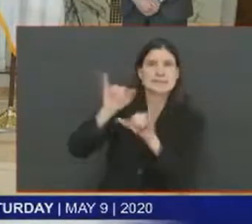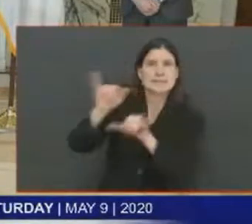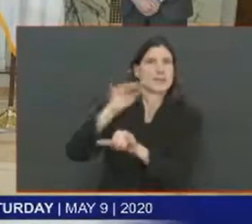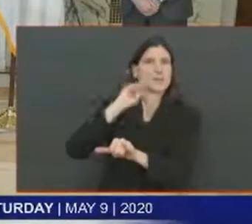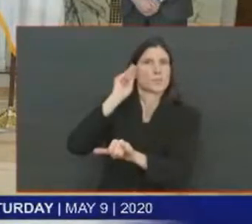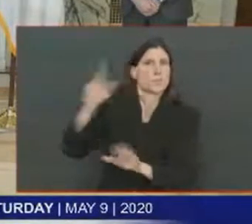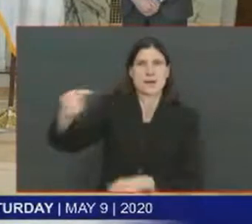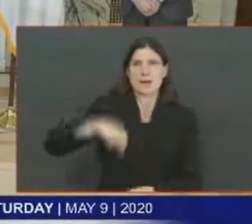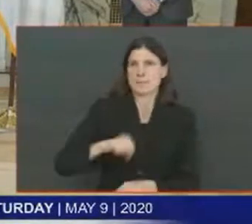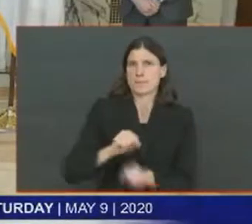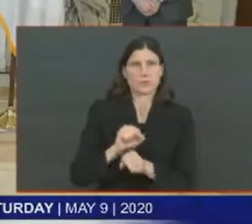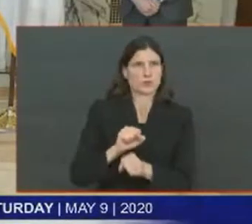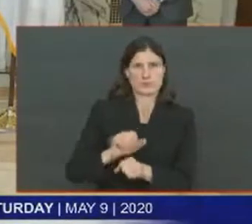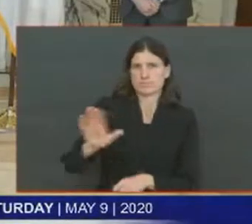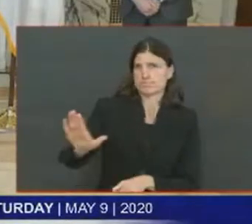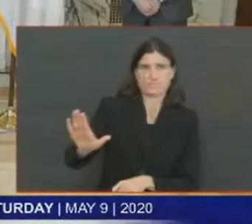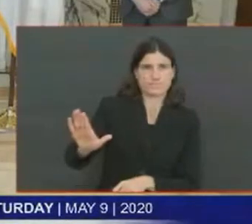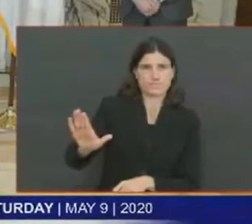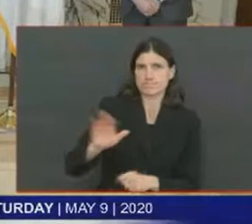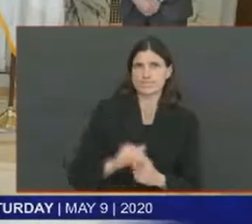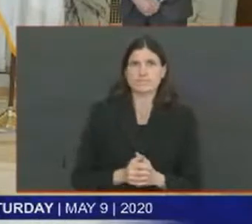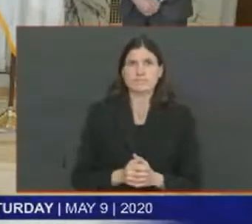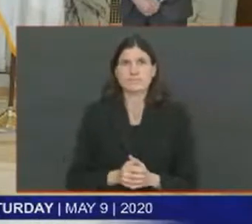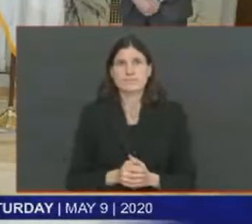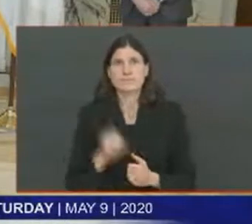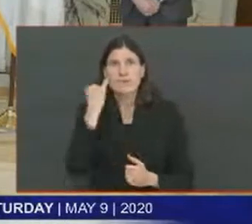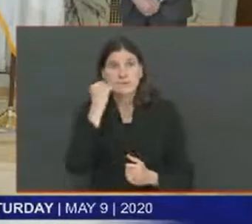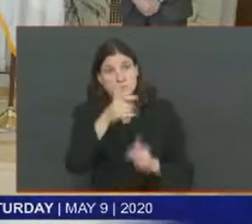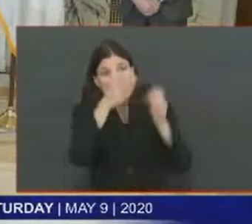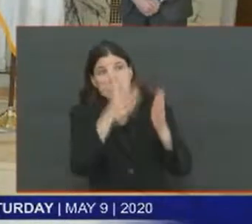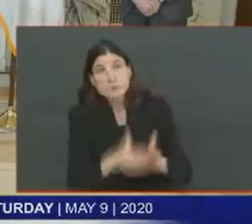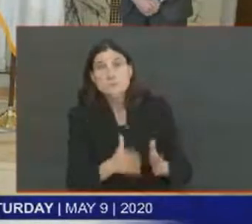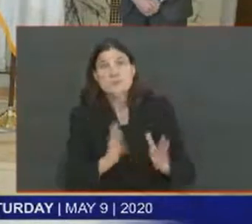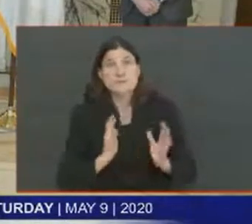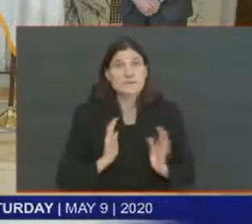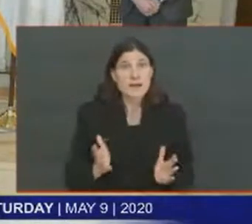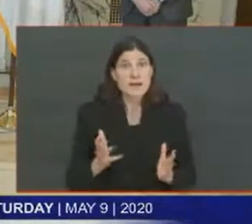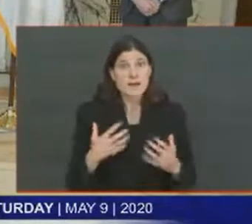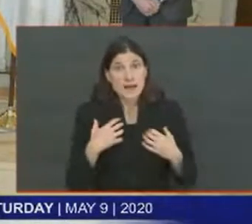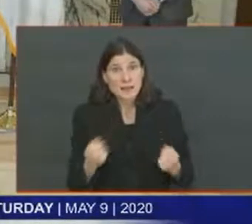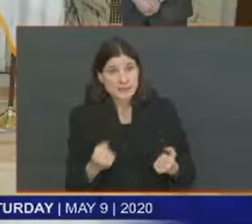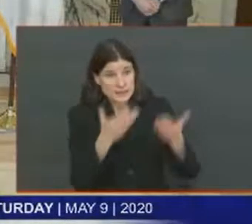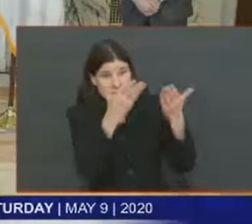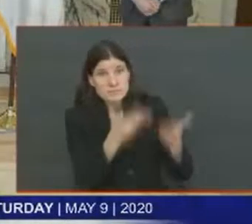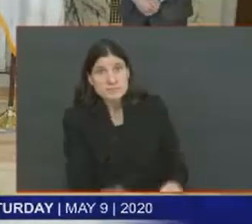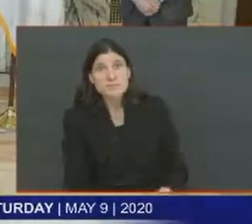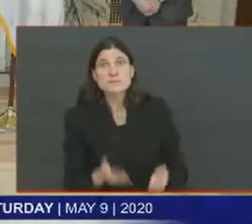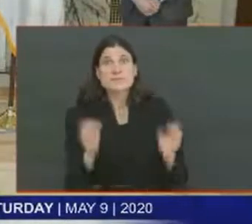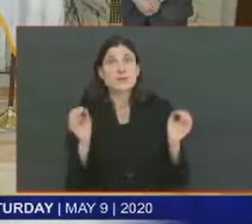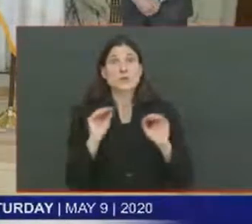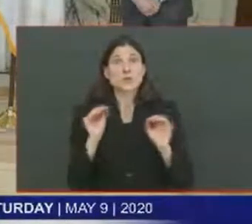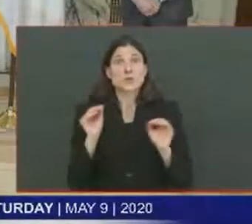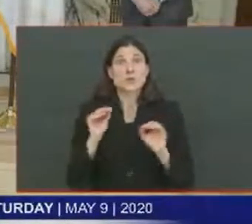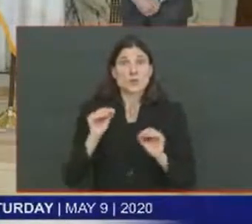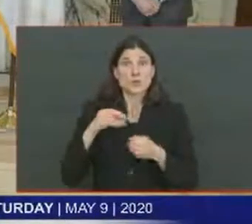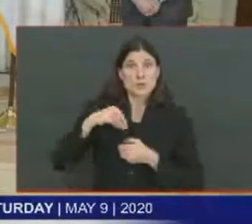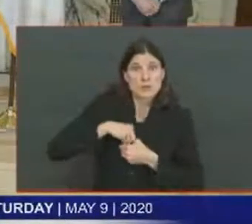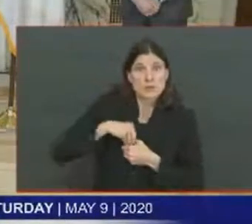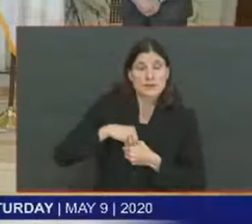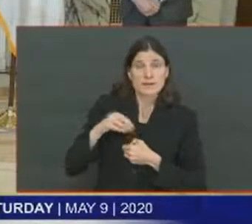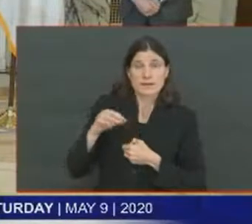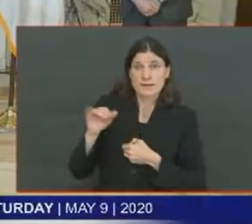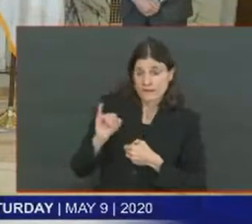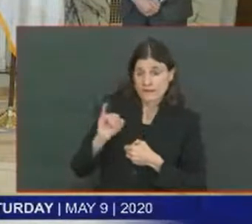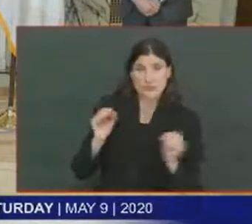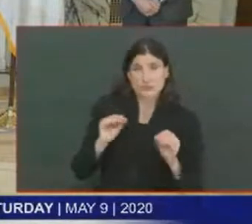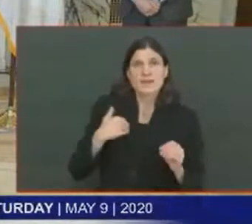risk category, maybe older workers, maybe those with an underlying health condition, they're going to have to work that